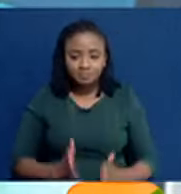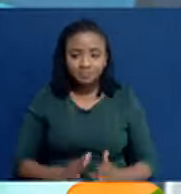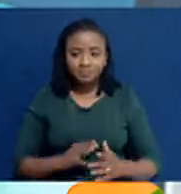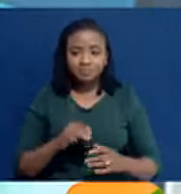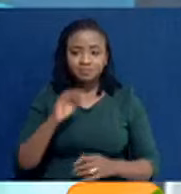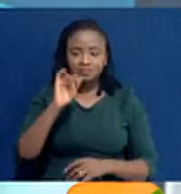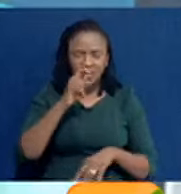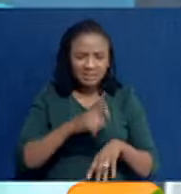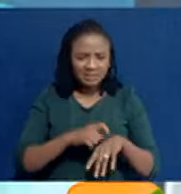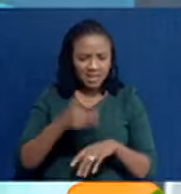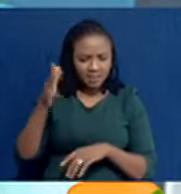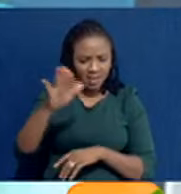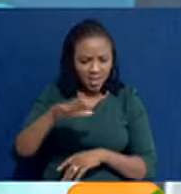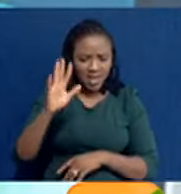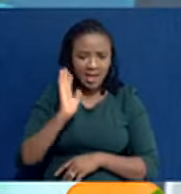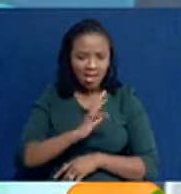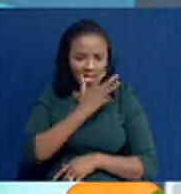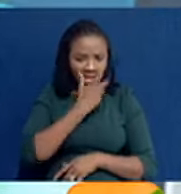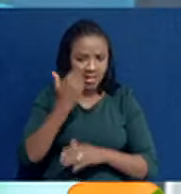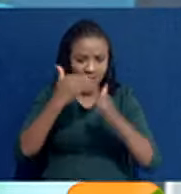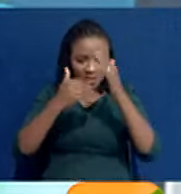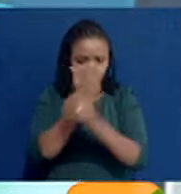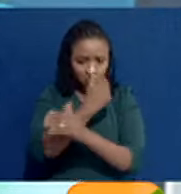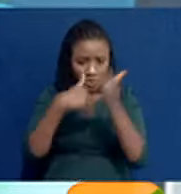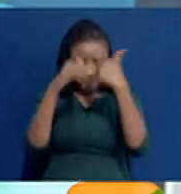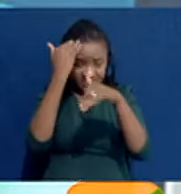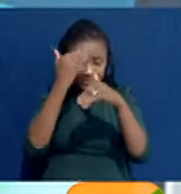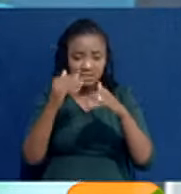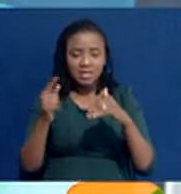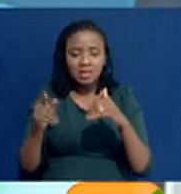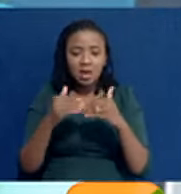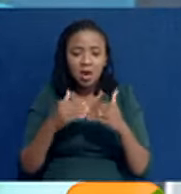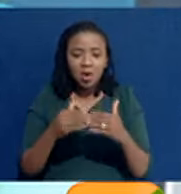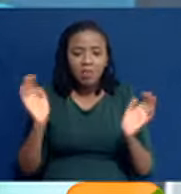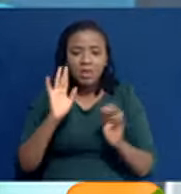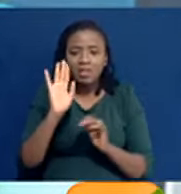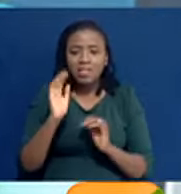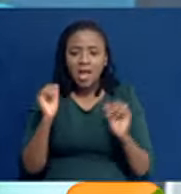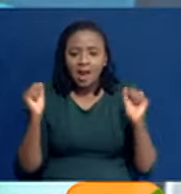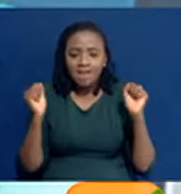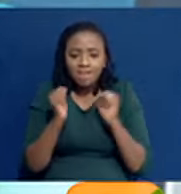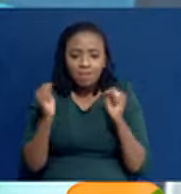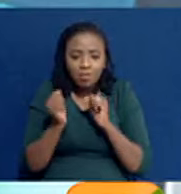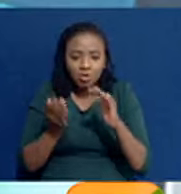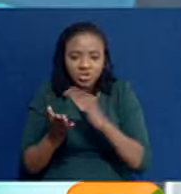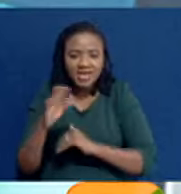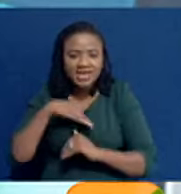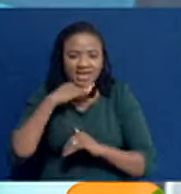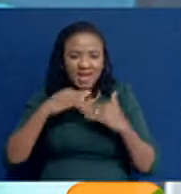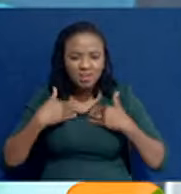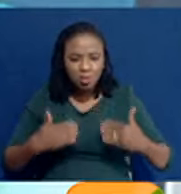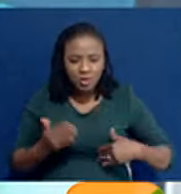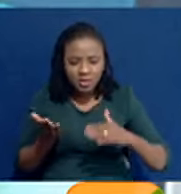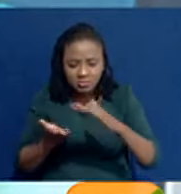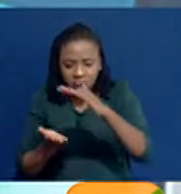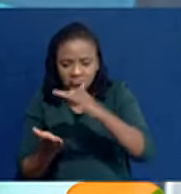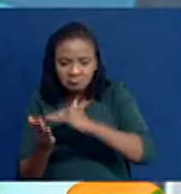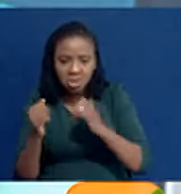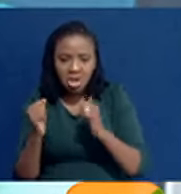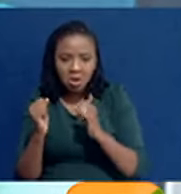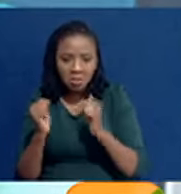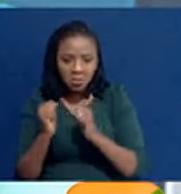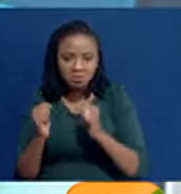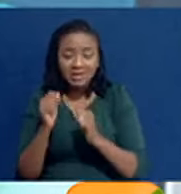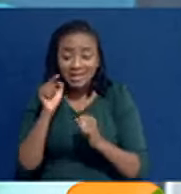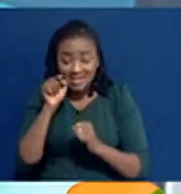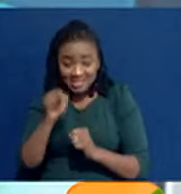Kenyatta University were opening their mortuary. They invited me as the chief guest. And